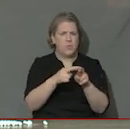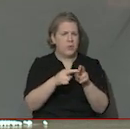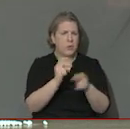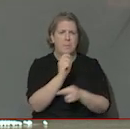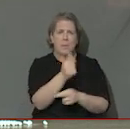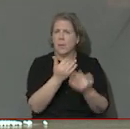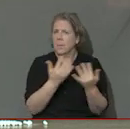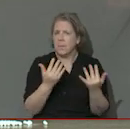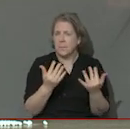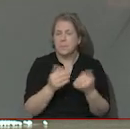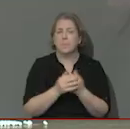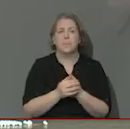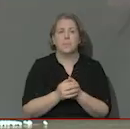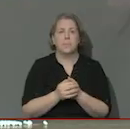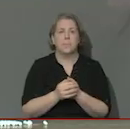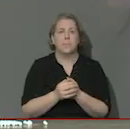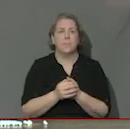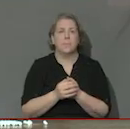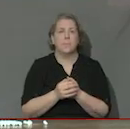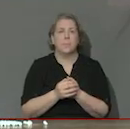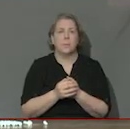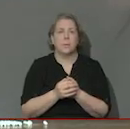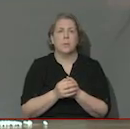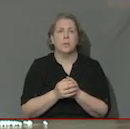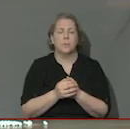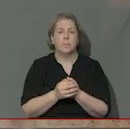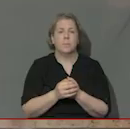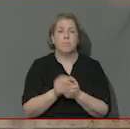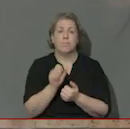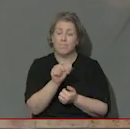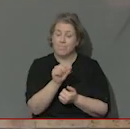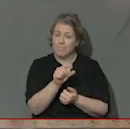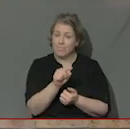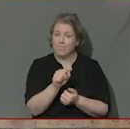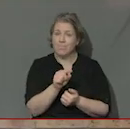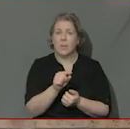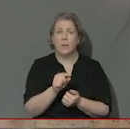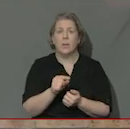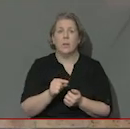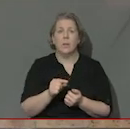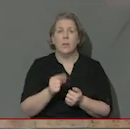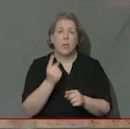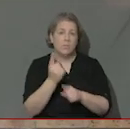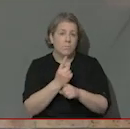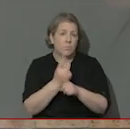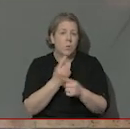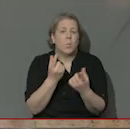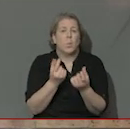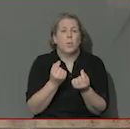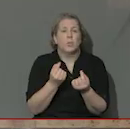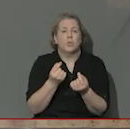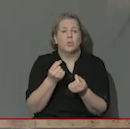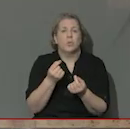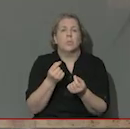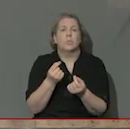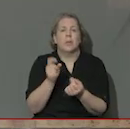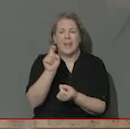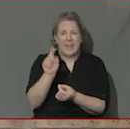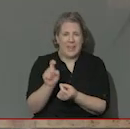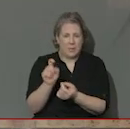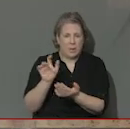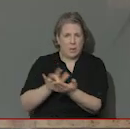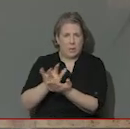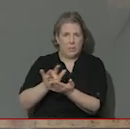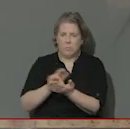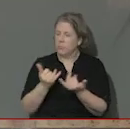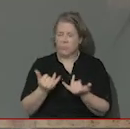So here's one where normally we would do the X calculation, the one that I showed you. Here it's